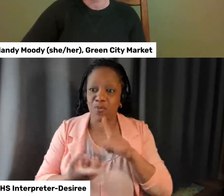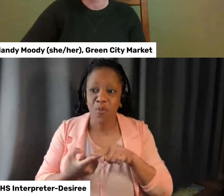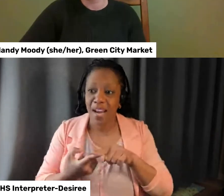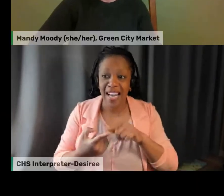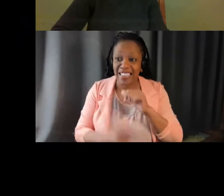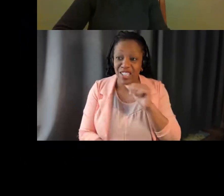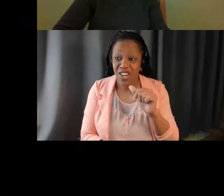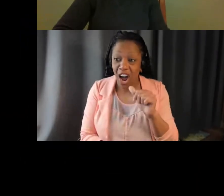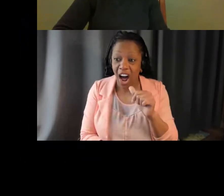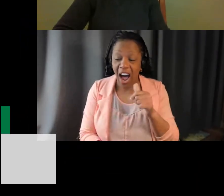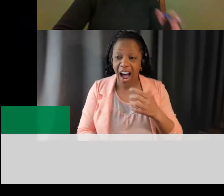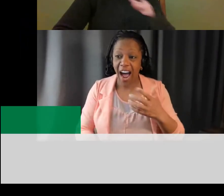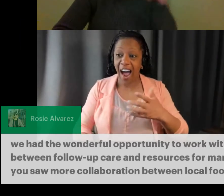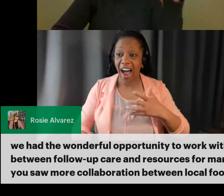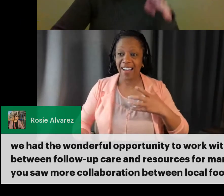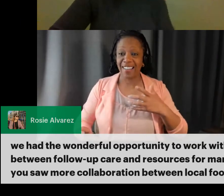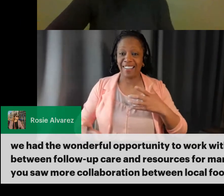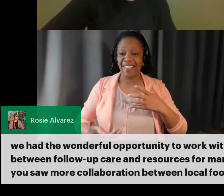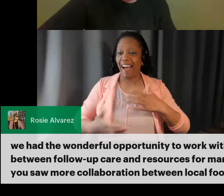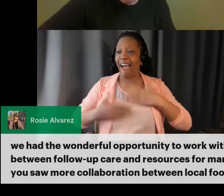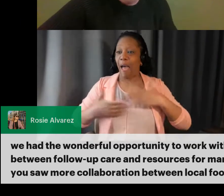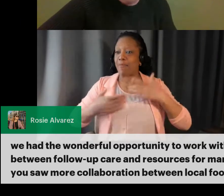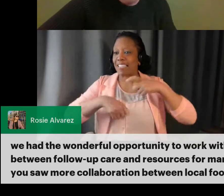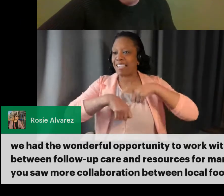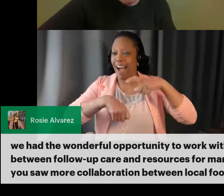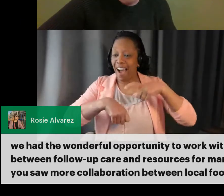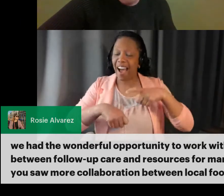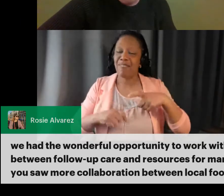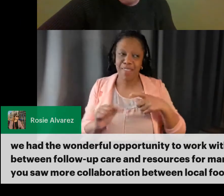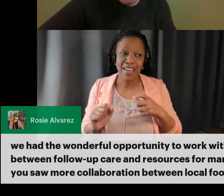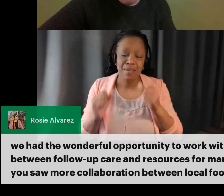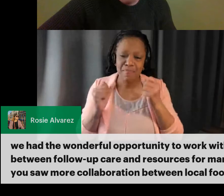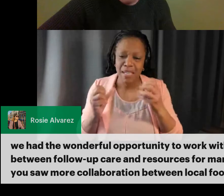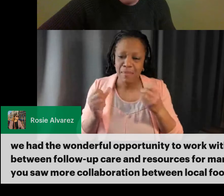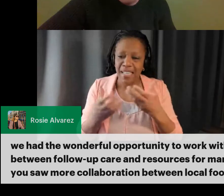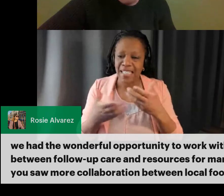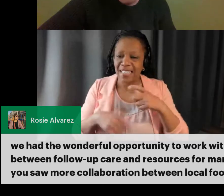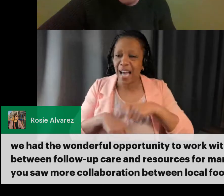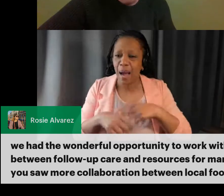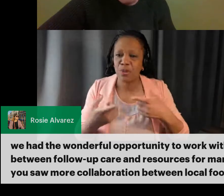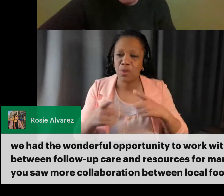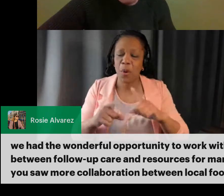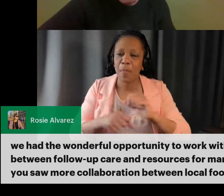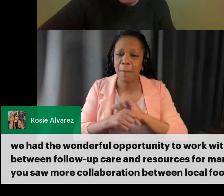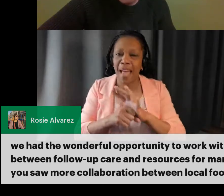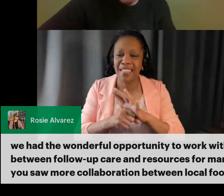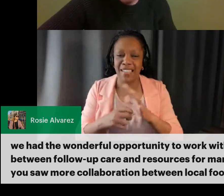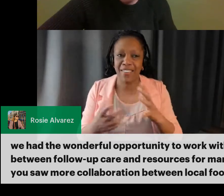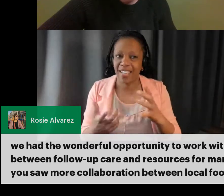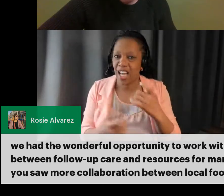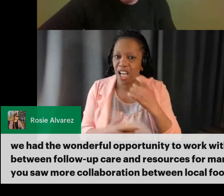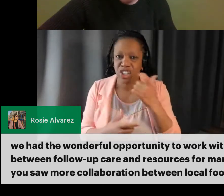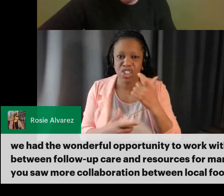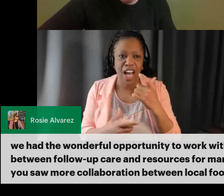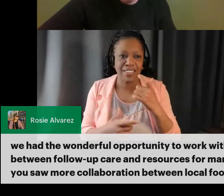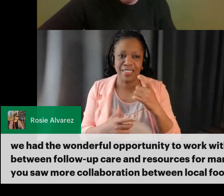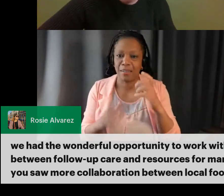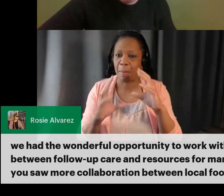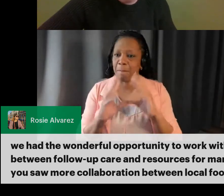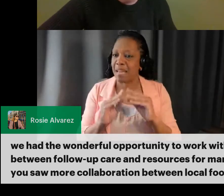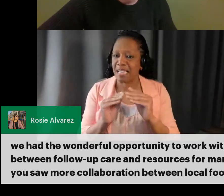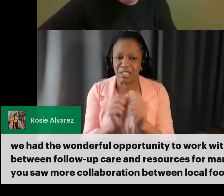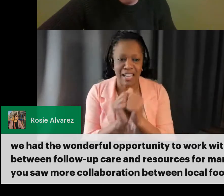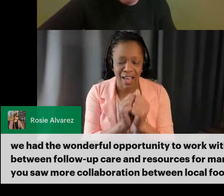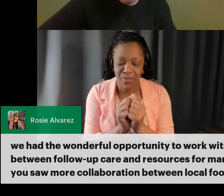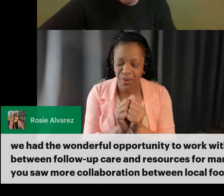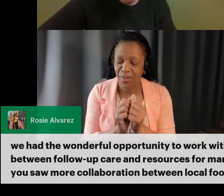just there's so many things throughout the pandemic where we were like, how just coming together. So